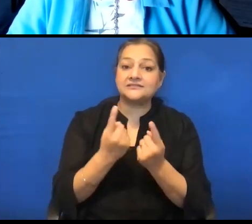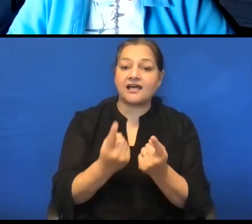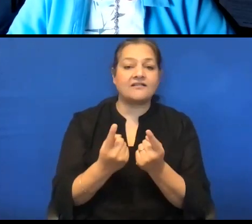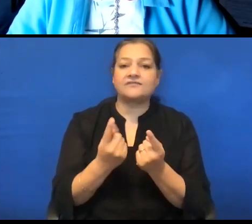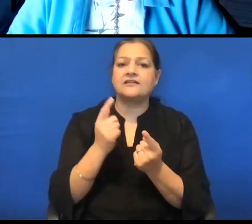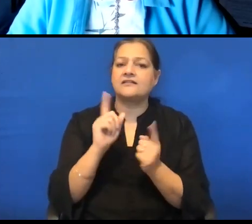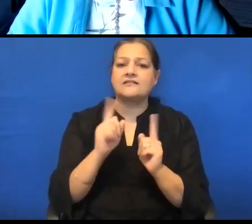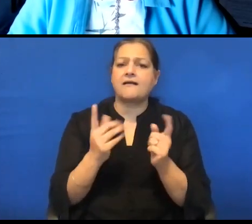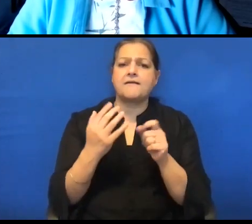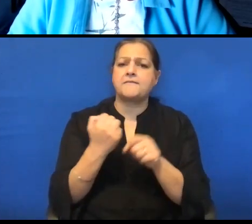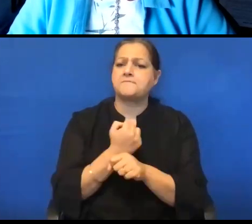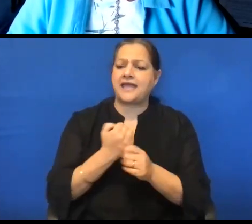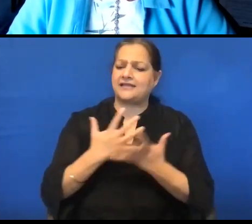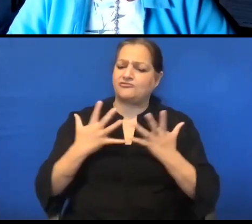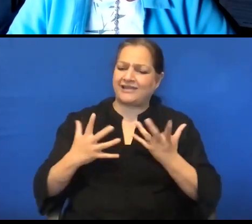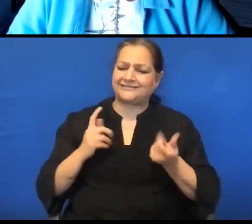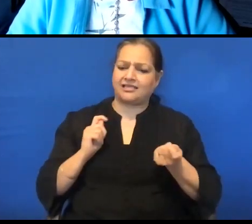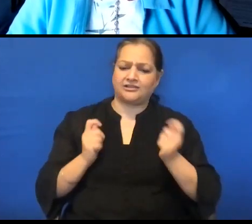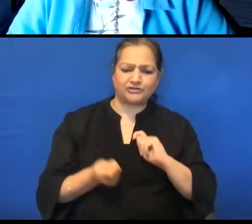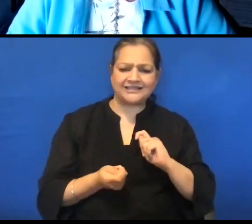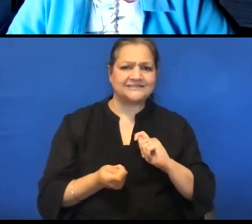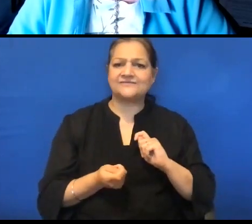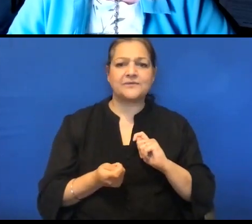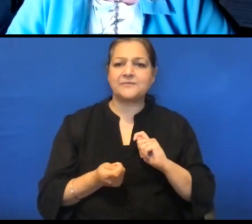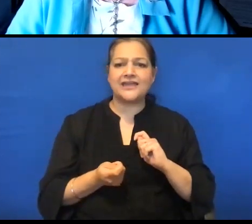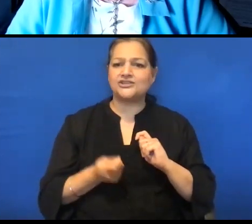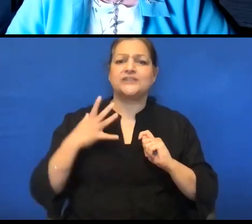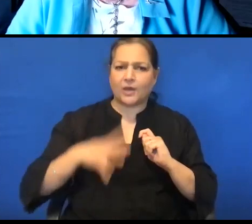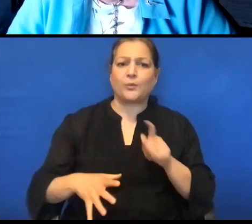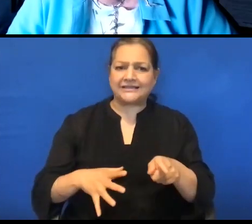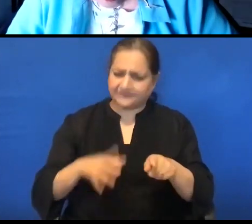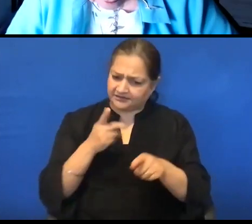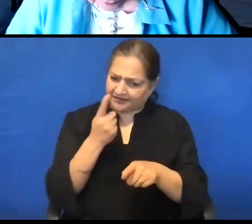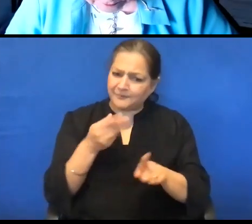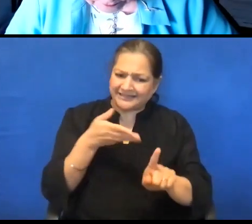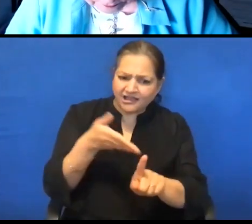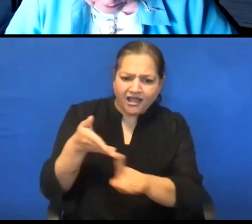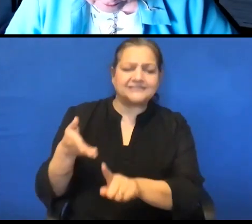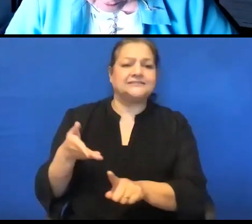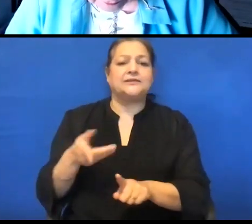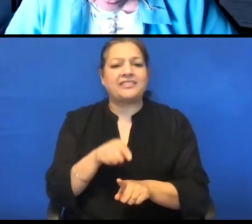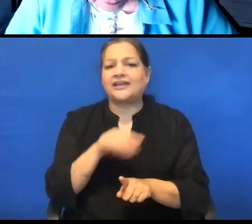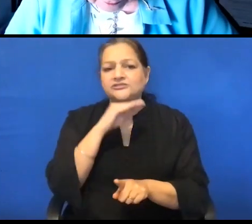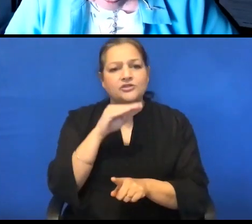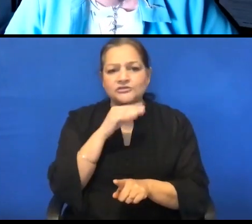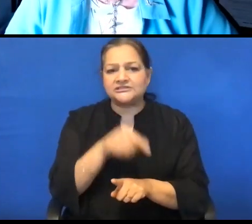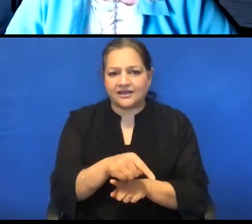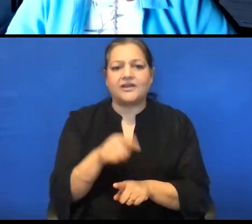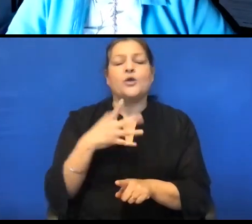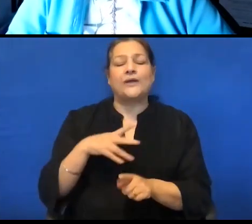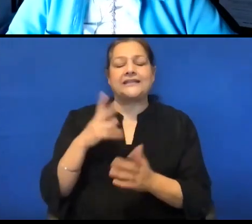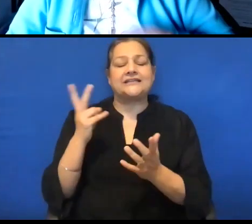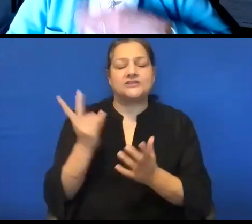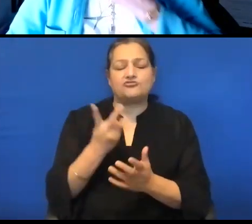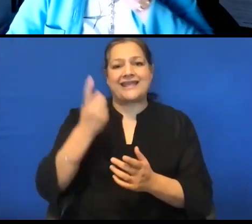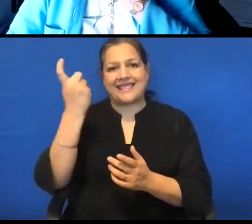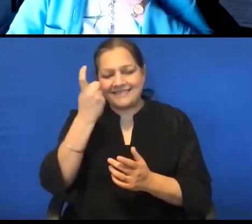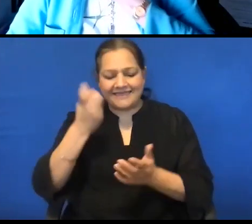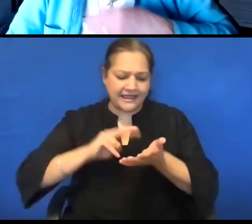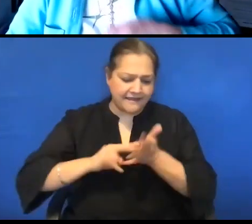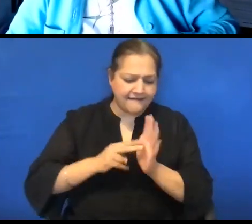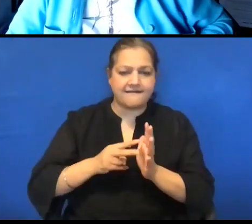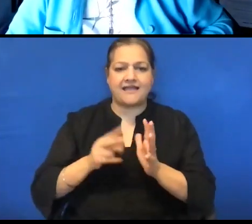radical transformation we need, even if it's well targeted. We do need to rethink education, starting with the